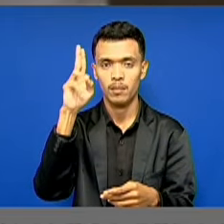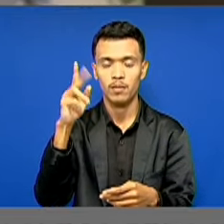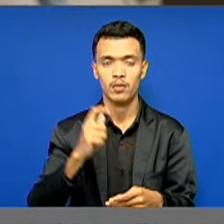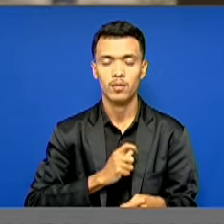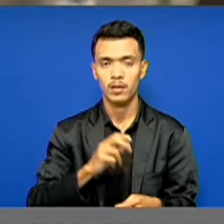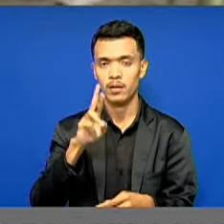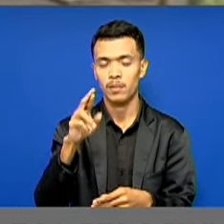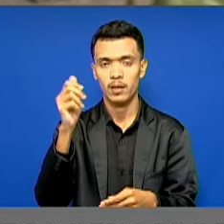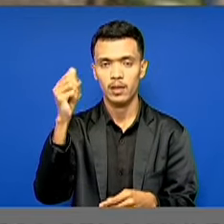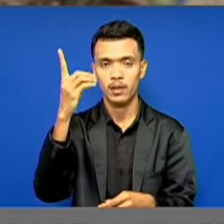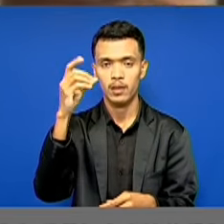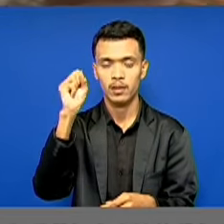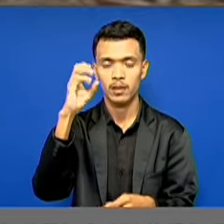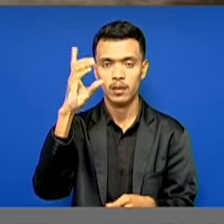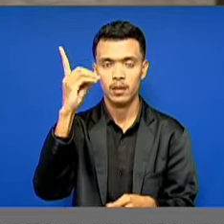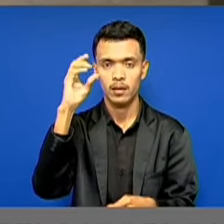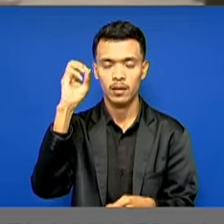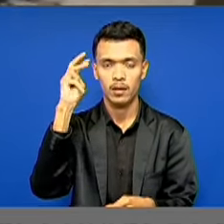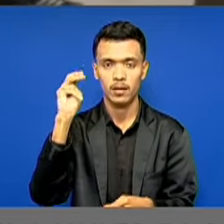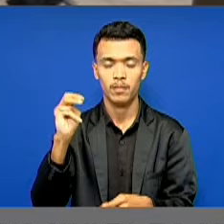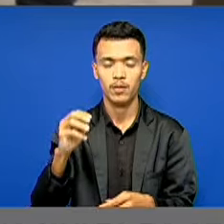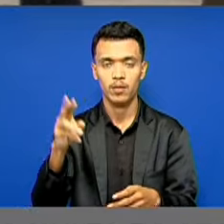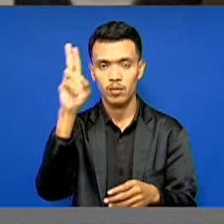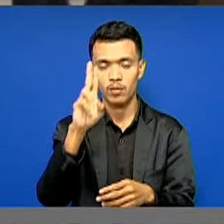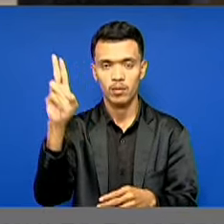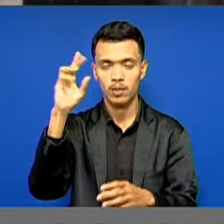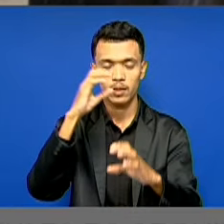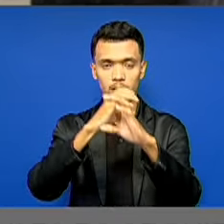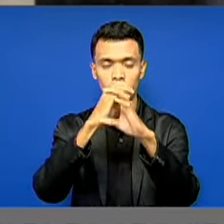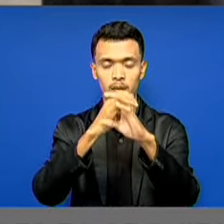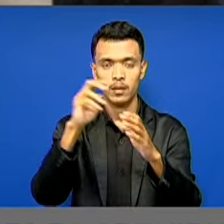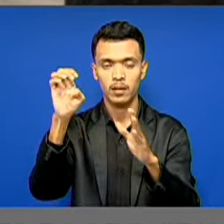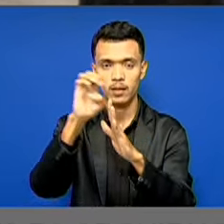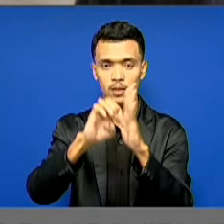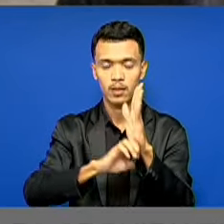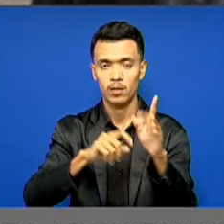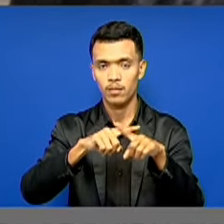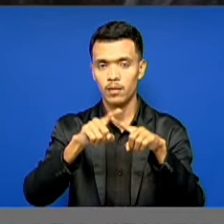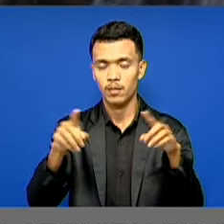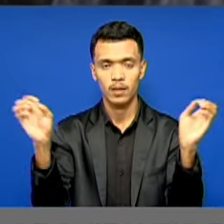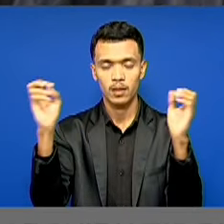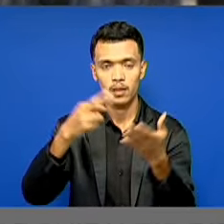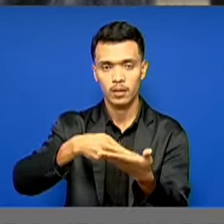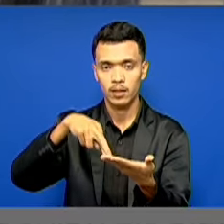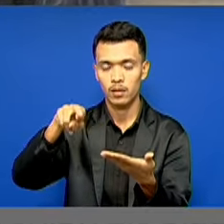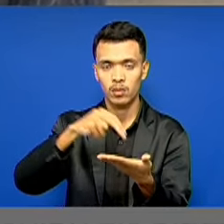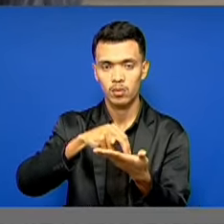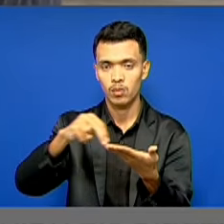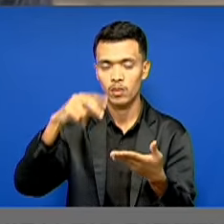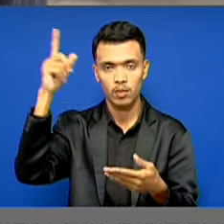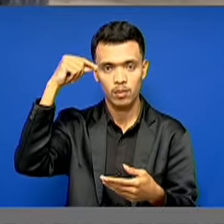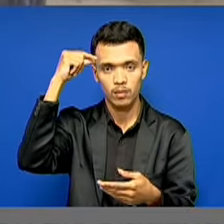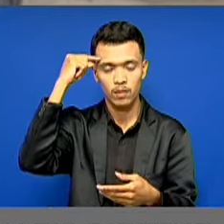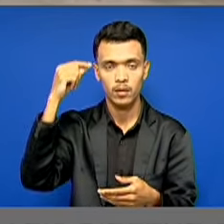ADSDM, nebe desconfia usa careta Estado, la resista ba matrícula governo. E audiência, Sassin